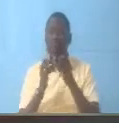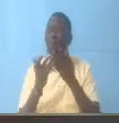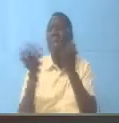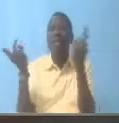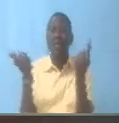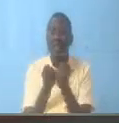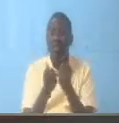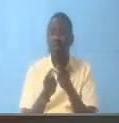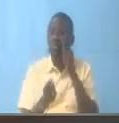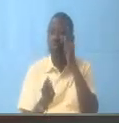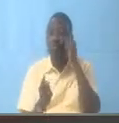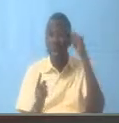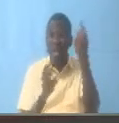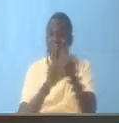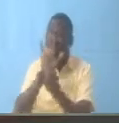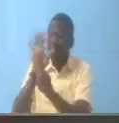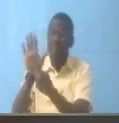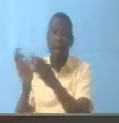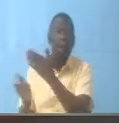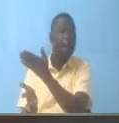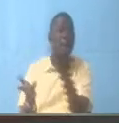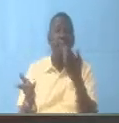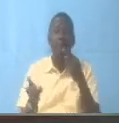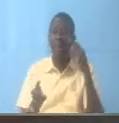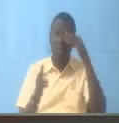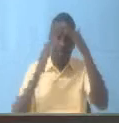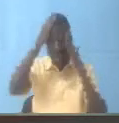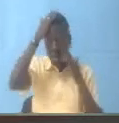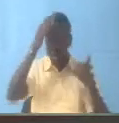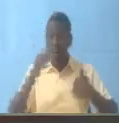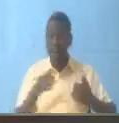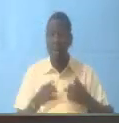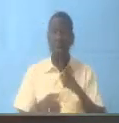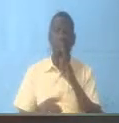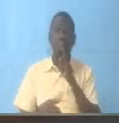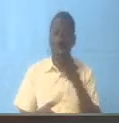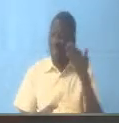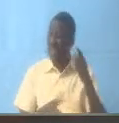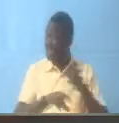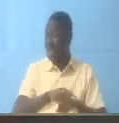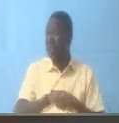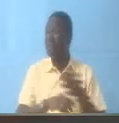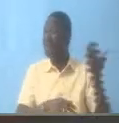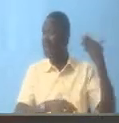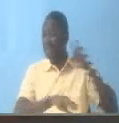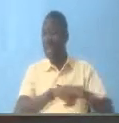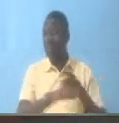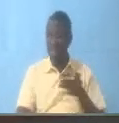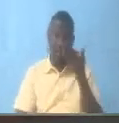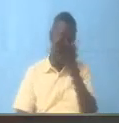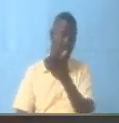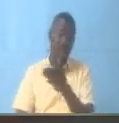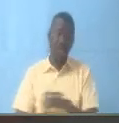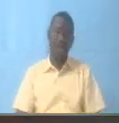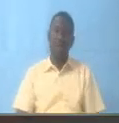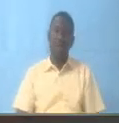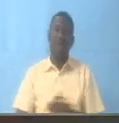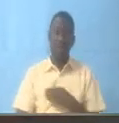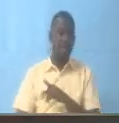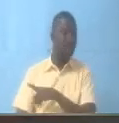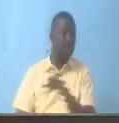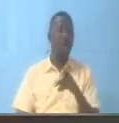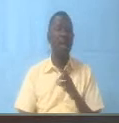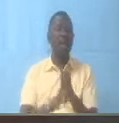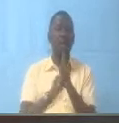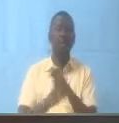certain officers in the security forces who were actually there, and that I think is to their credit. They helped their colleagues